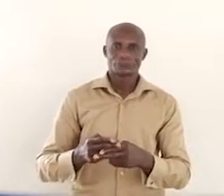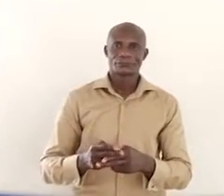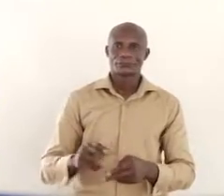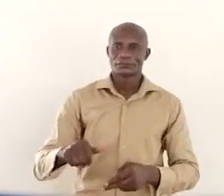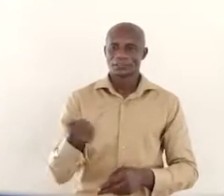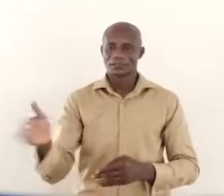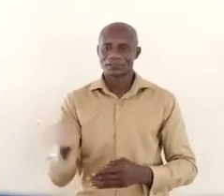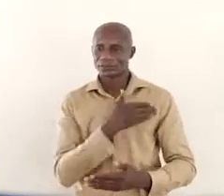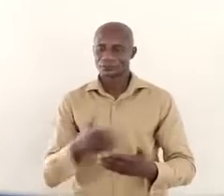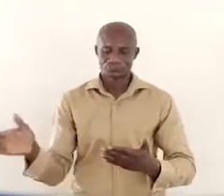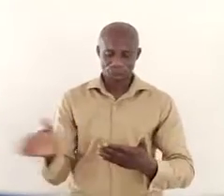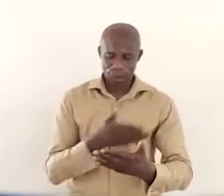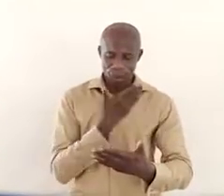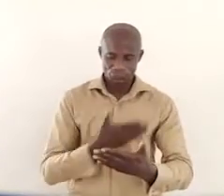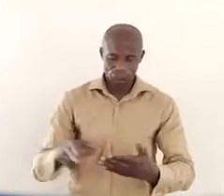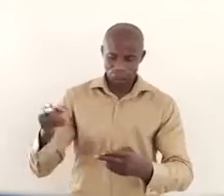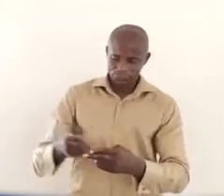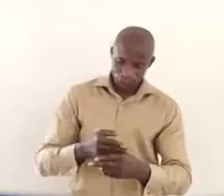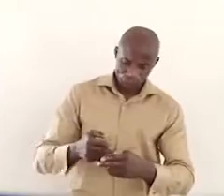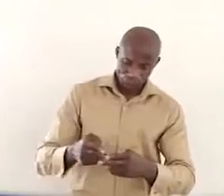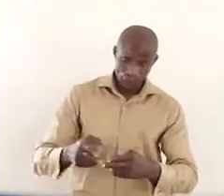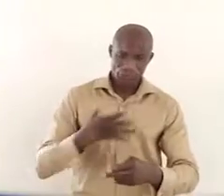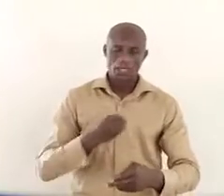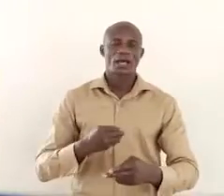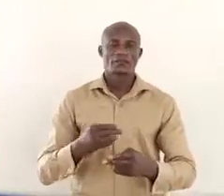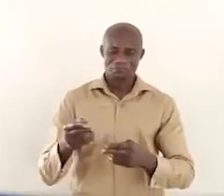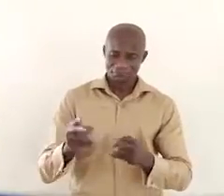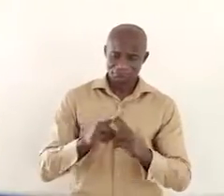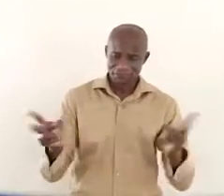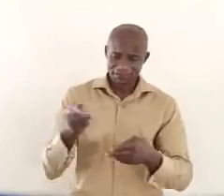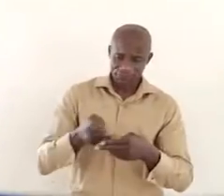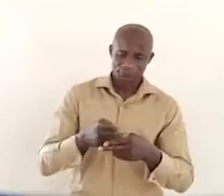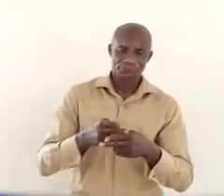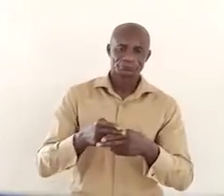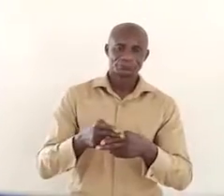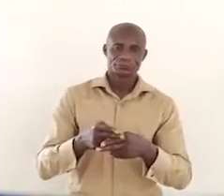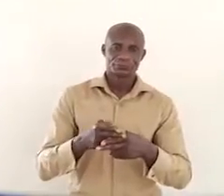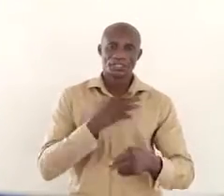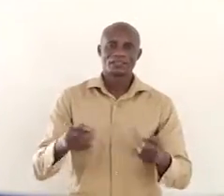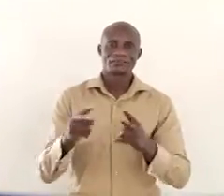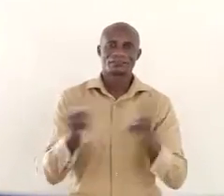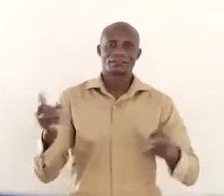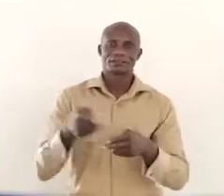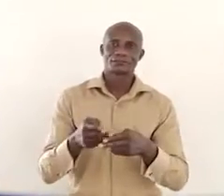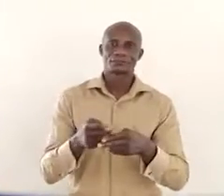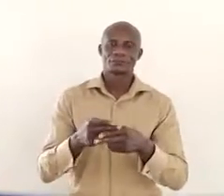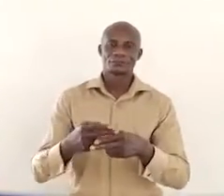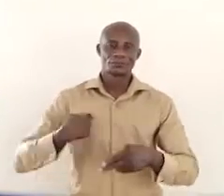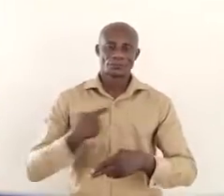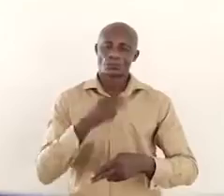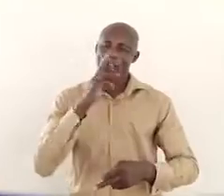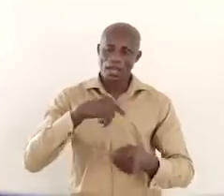Soon and very soon, we are going to see the King. Soon and very